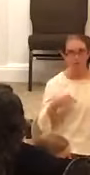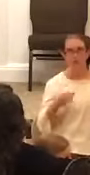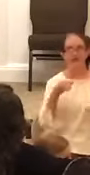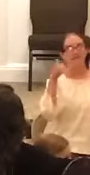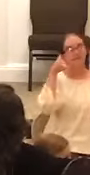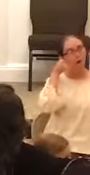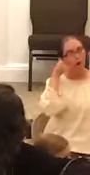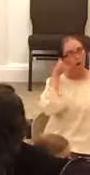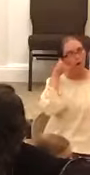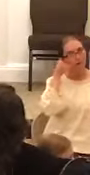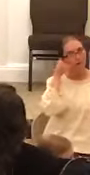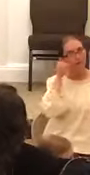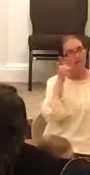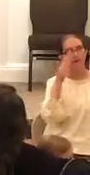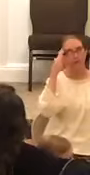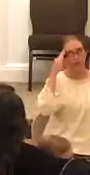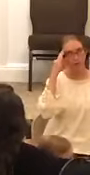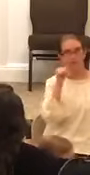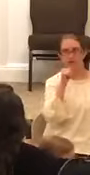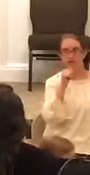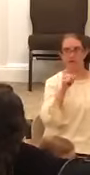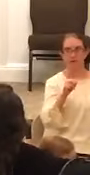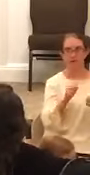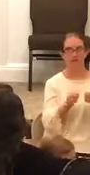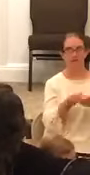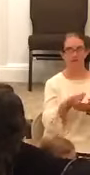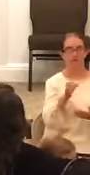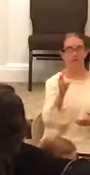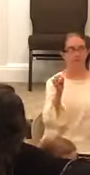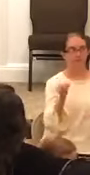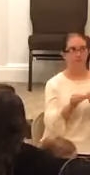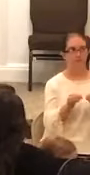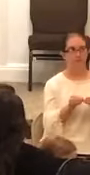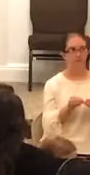phone. And I know she ain't got a map. She can't buy them no more.